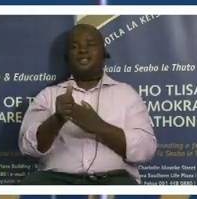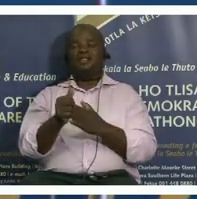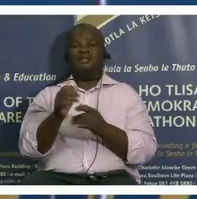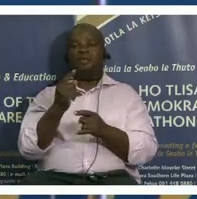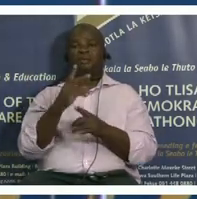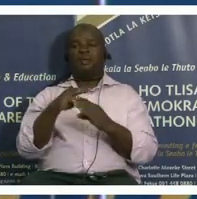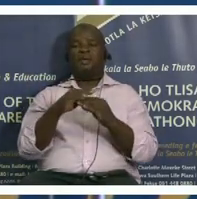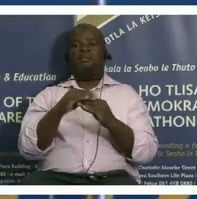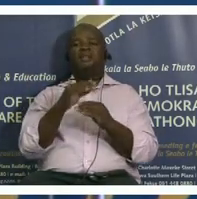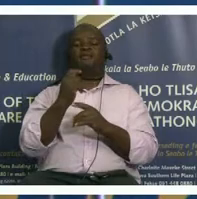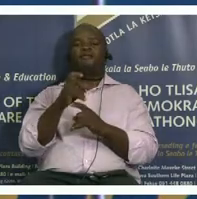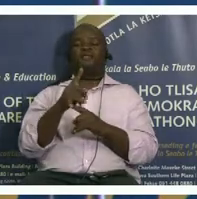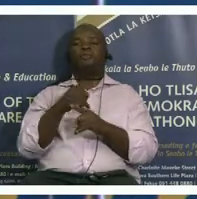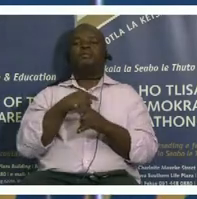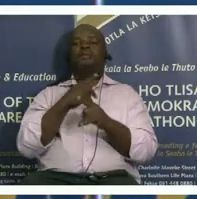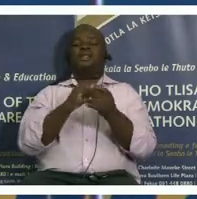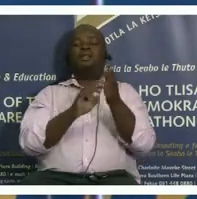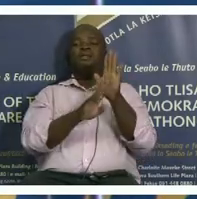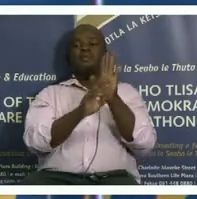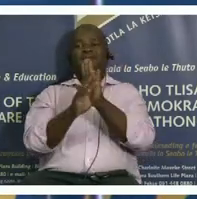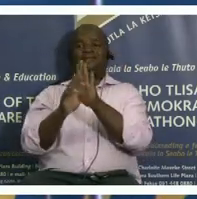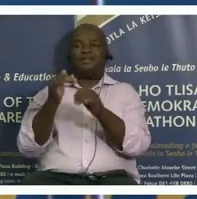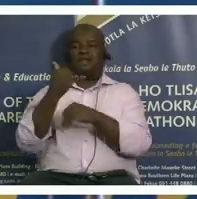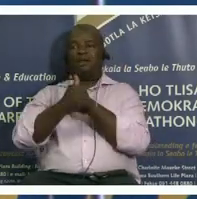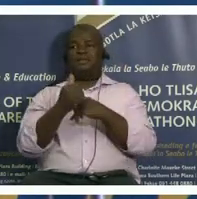members of the diplomatic corps in our midst,